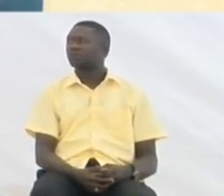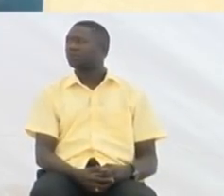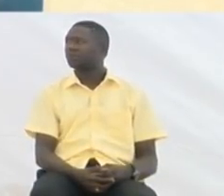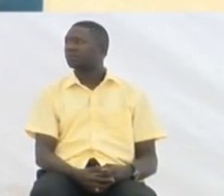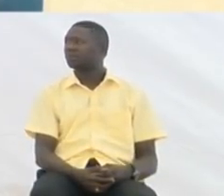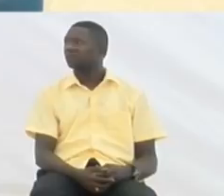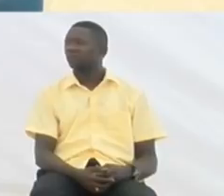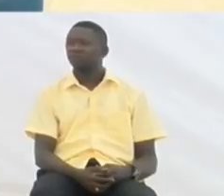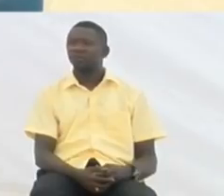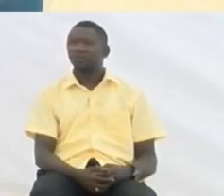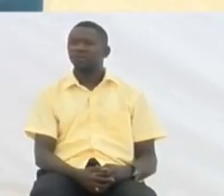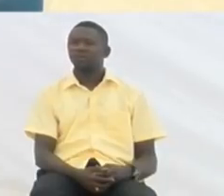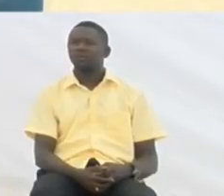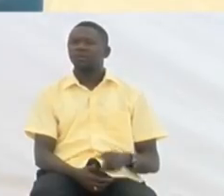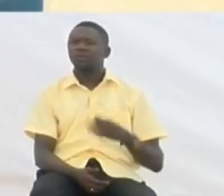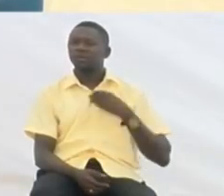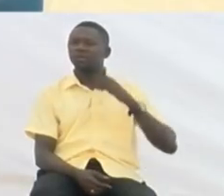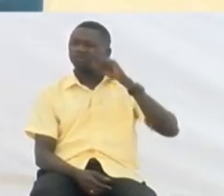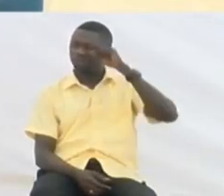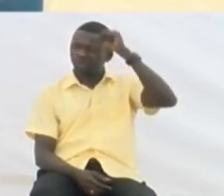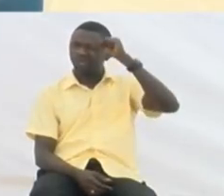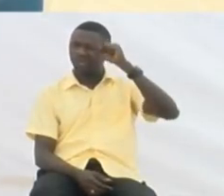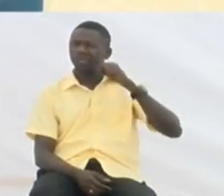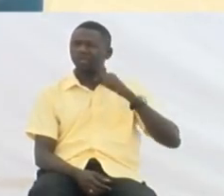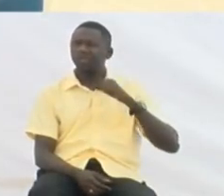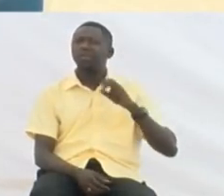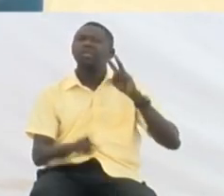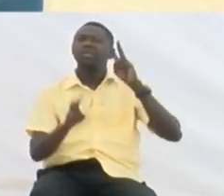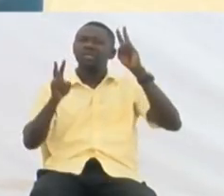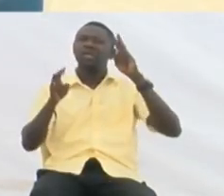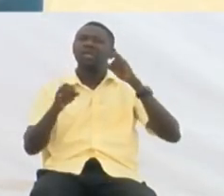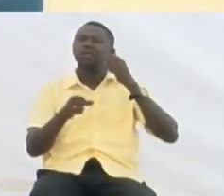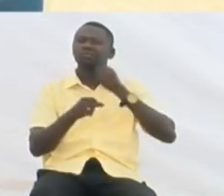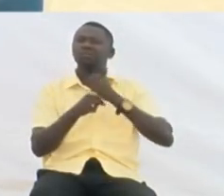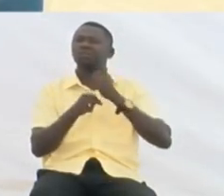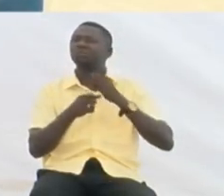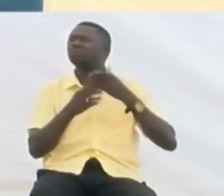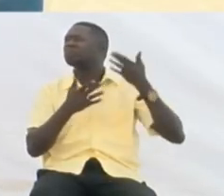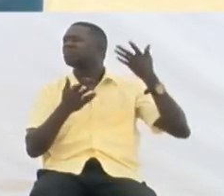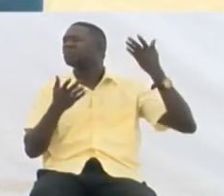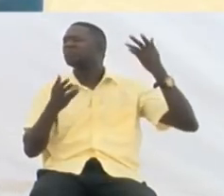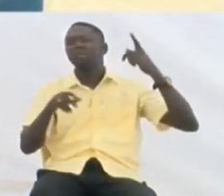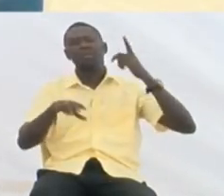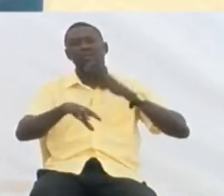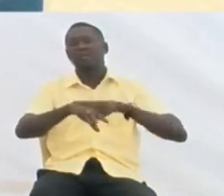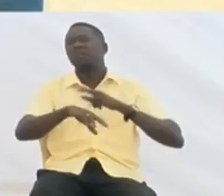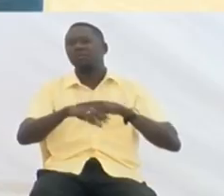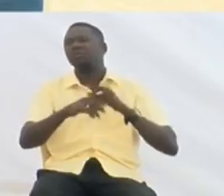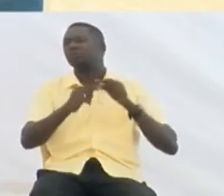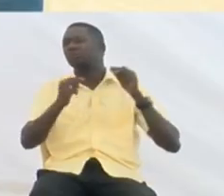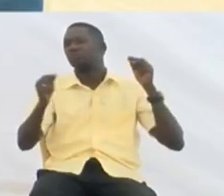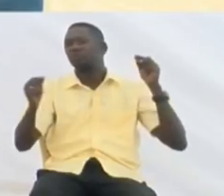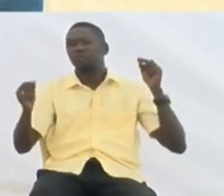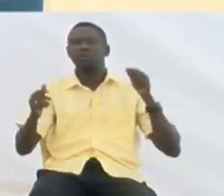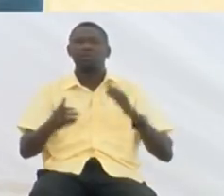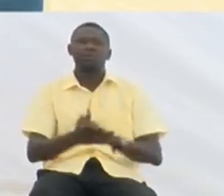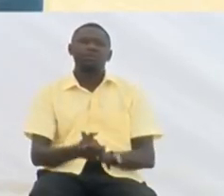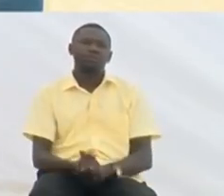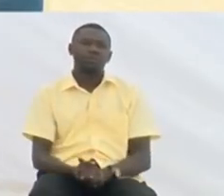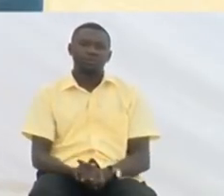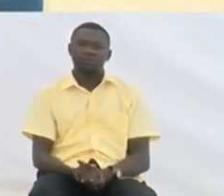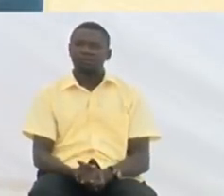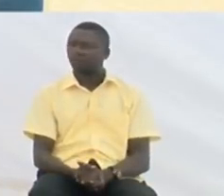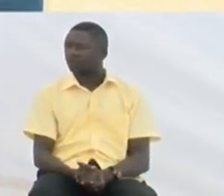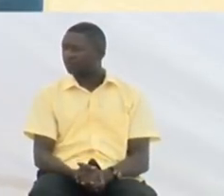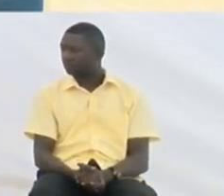Atiolo Ateleba. That presidency, for many times, Yaya was in control of